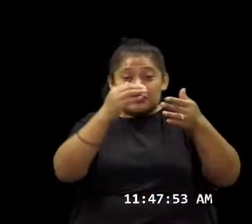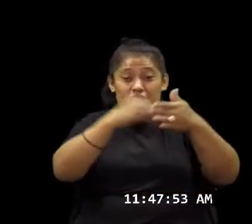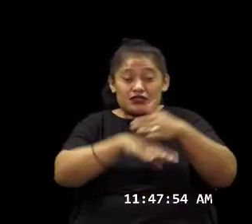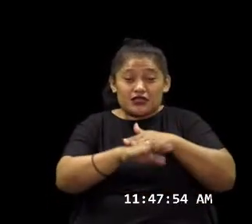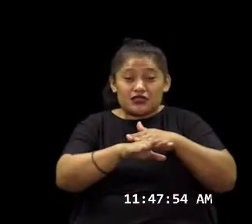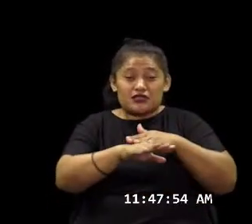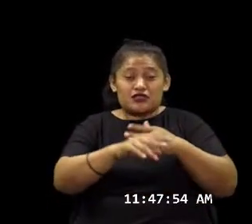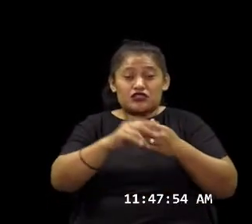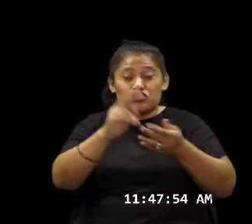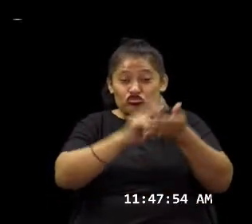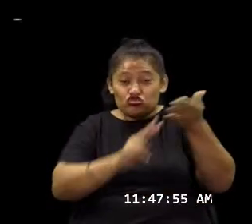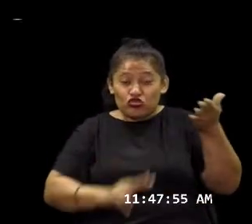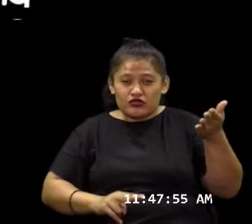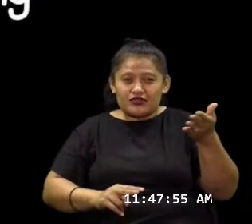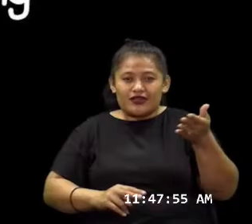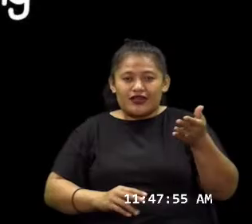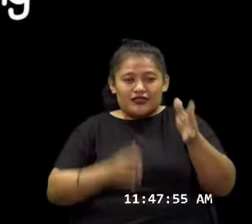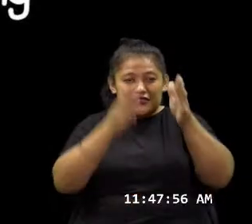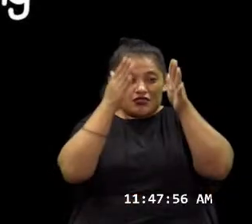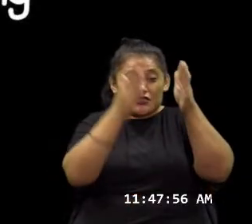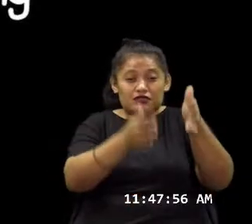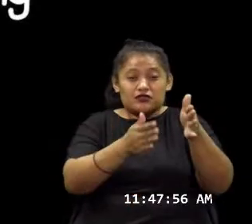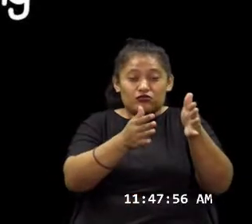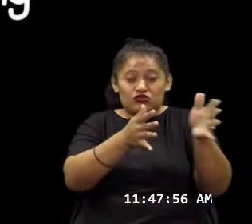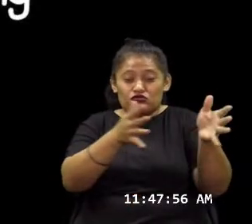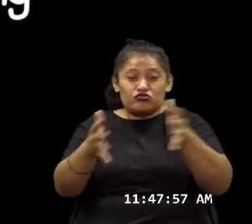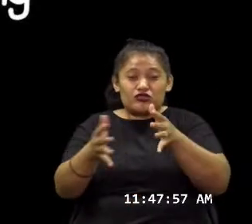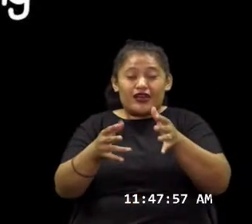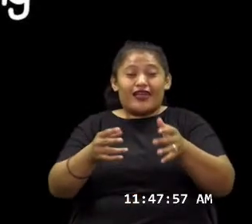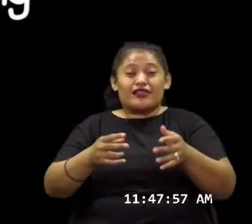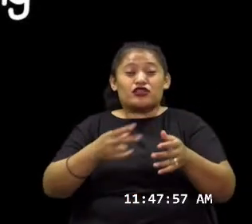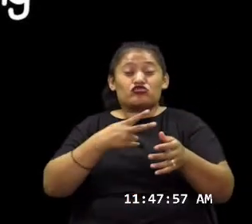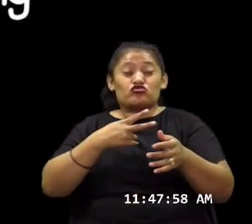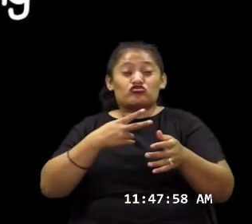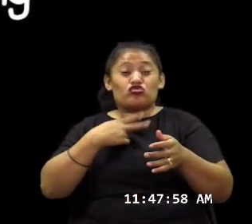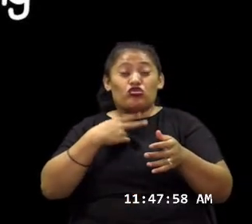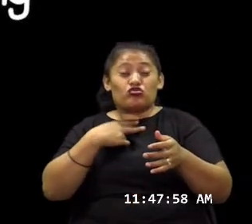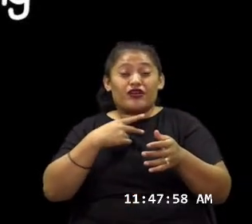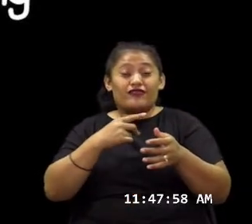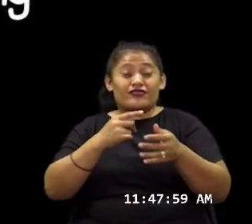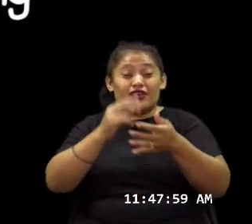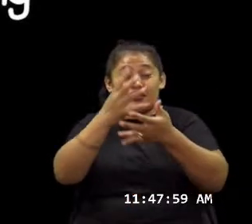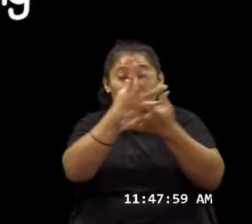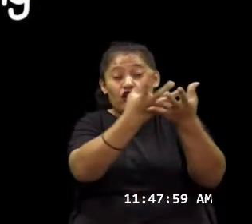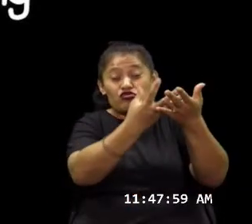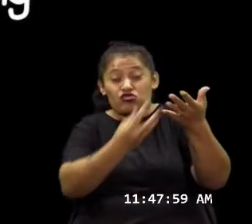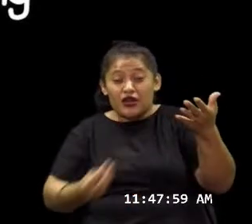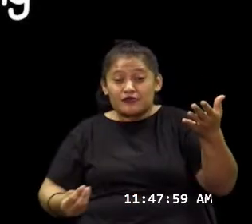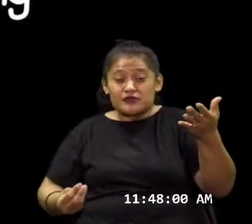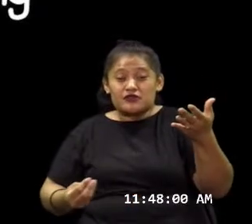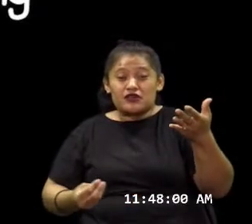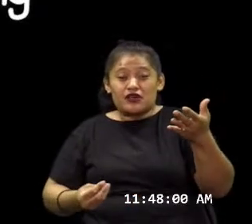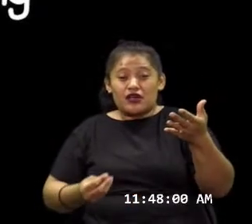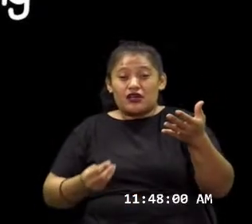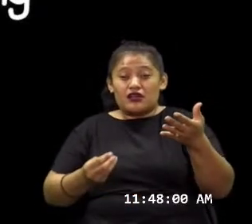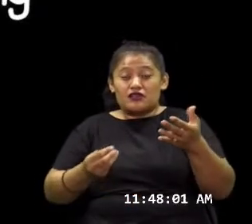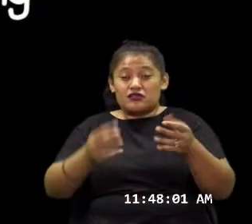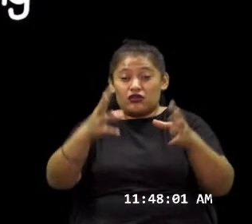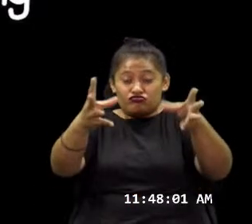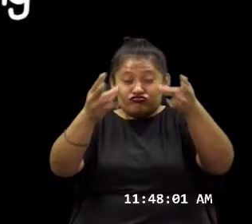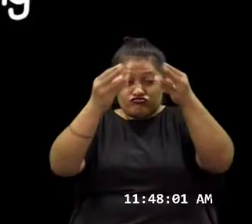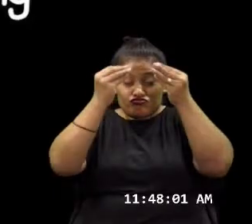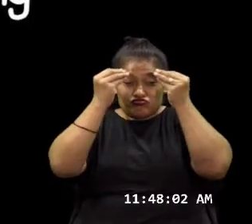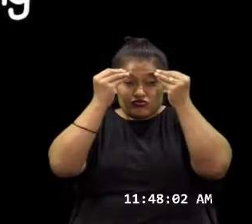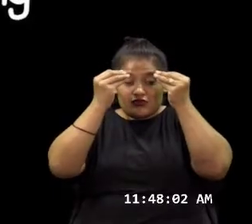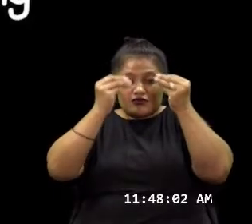introduction, it sets the mood and tone of the essay, it grabs the audience attention, and